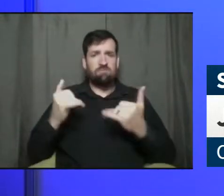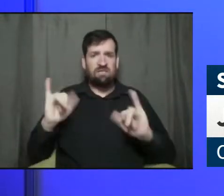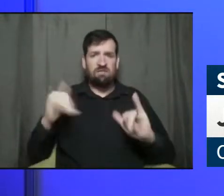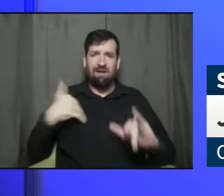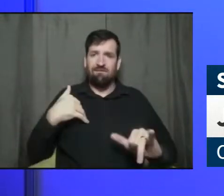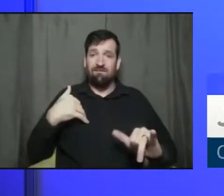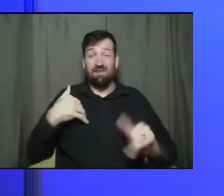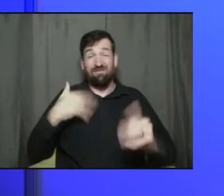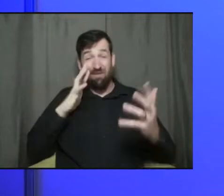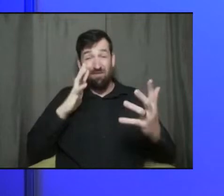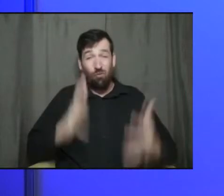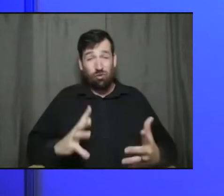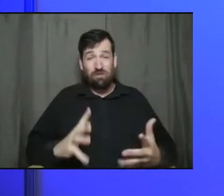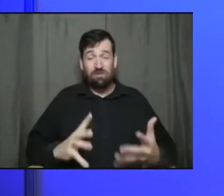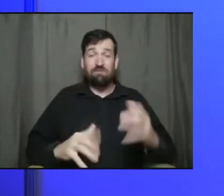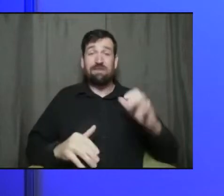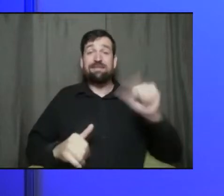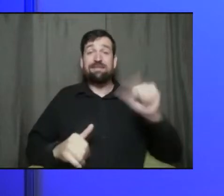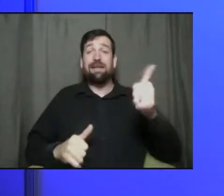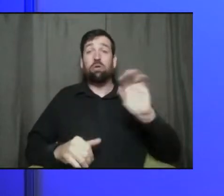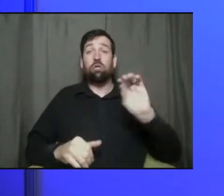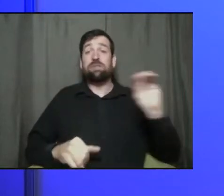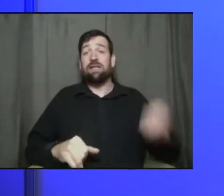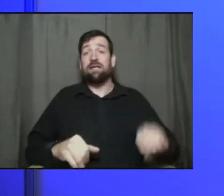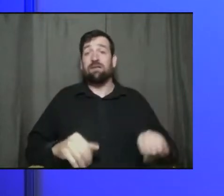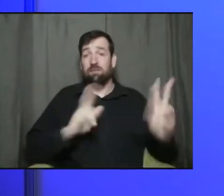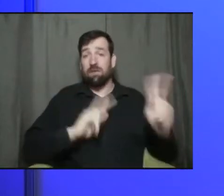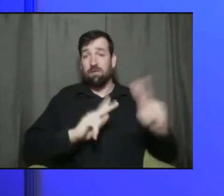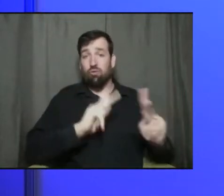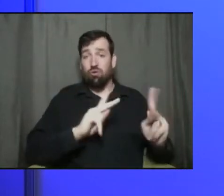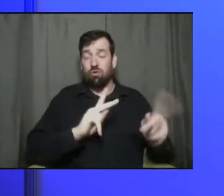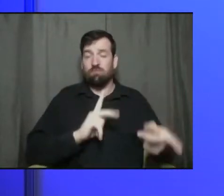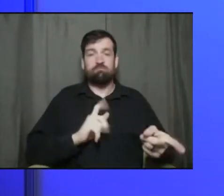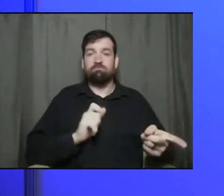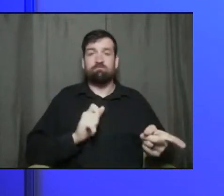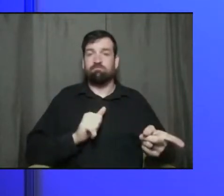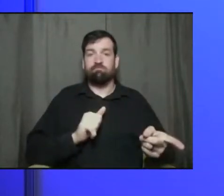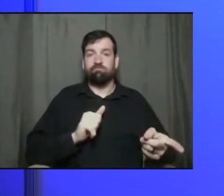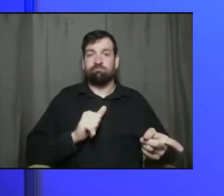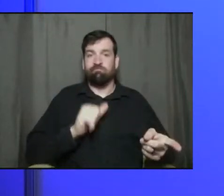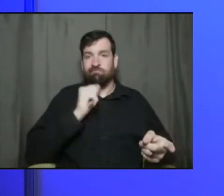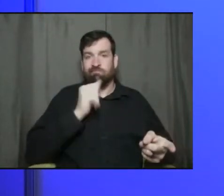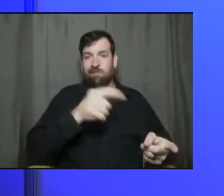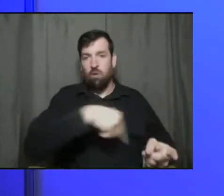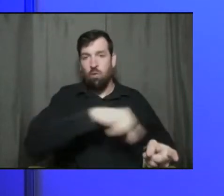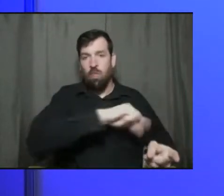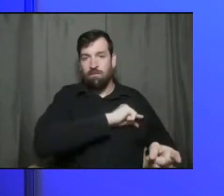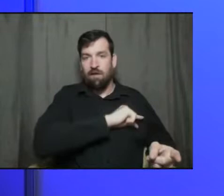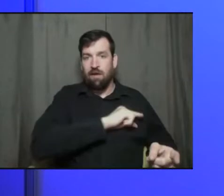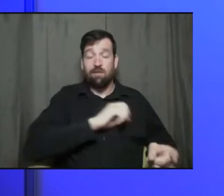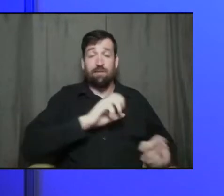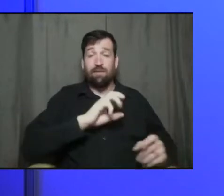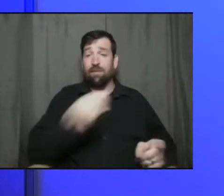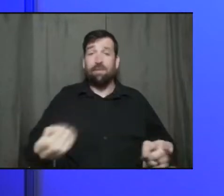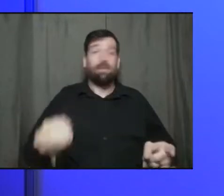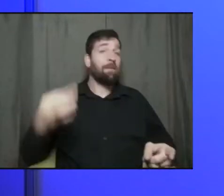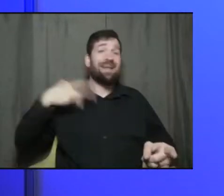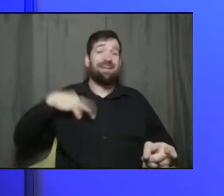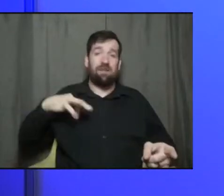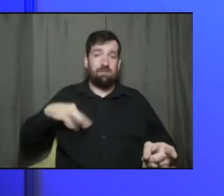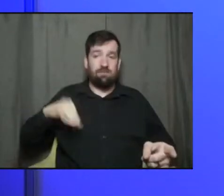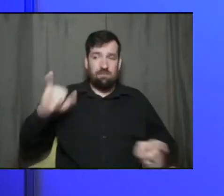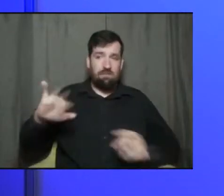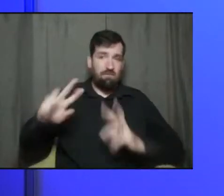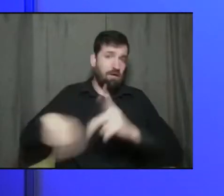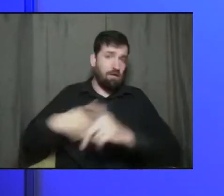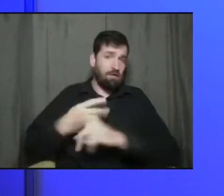unfortunately, about 10% of people with CF who currently don't qualify or benefit from a medication like Trikafta.